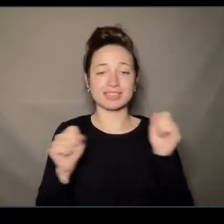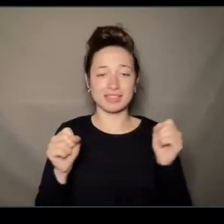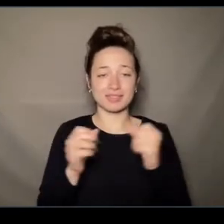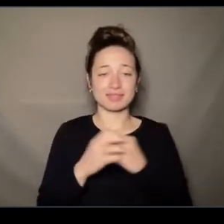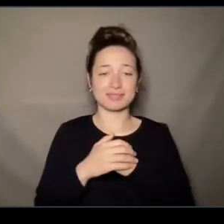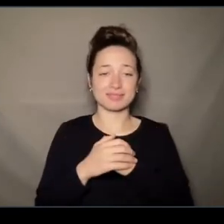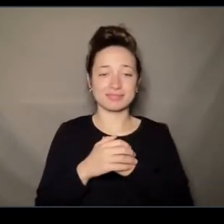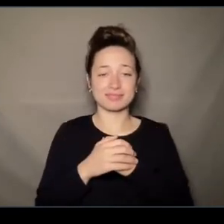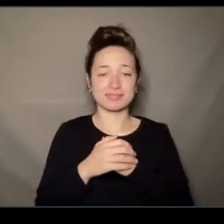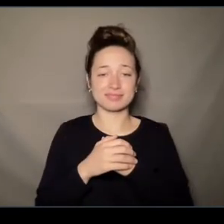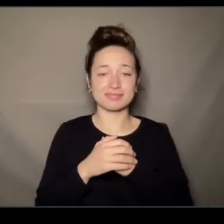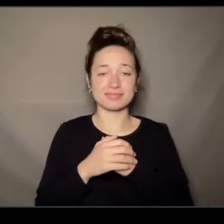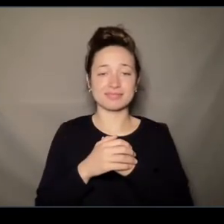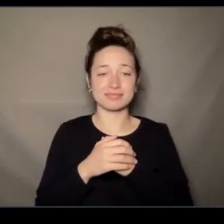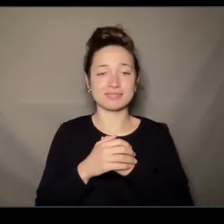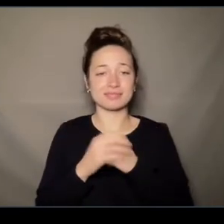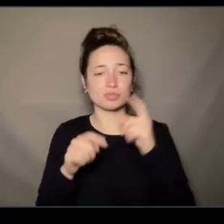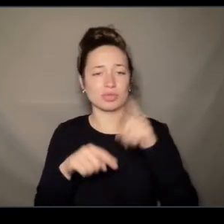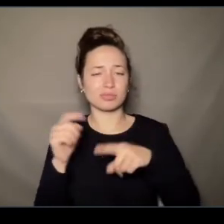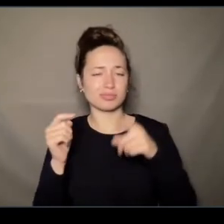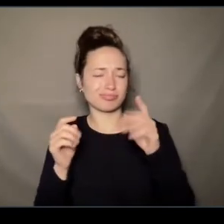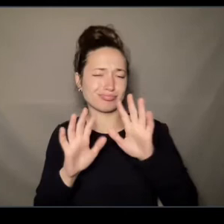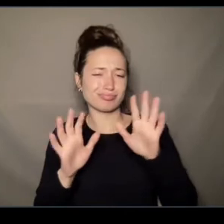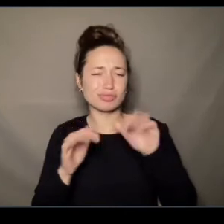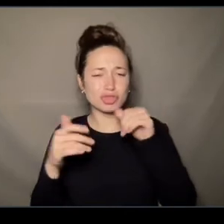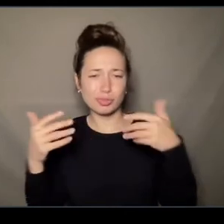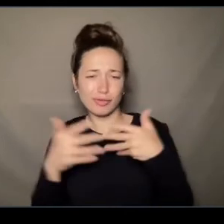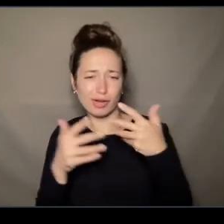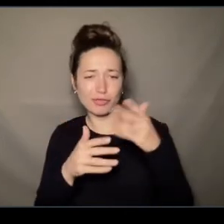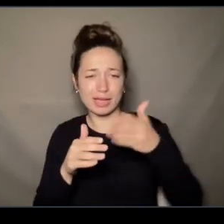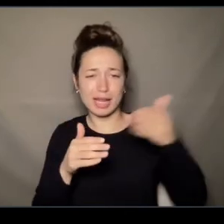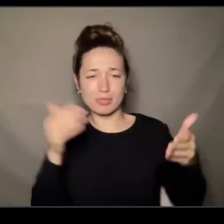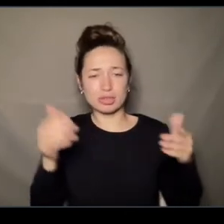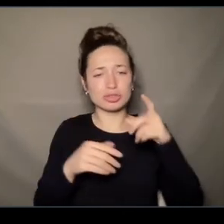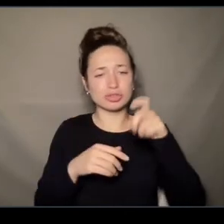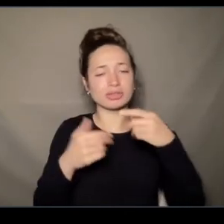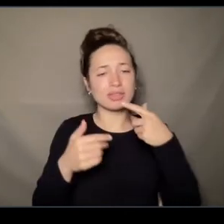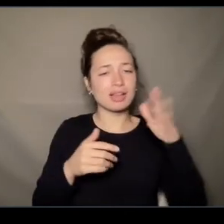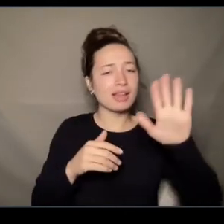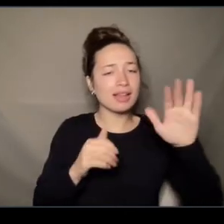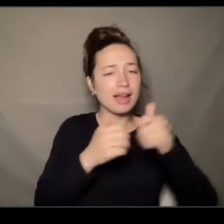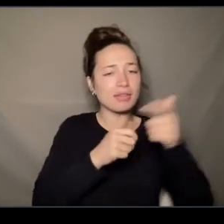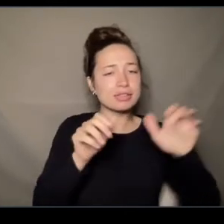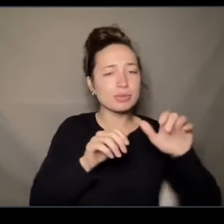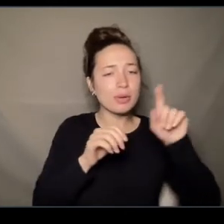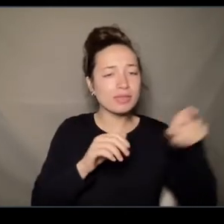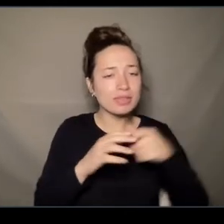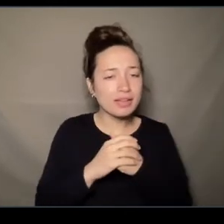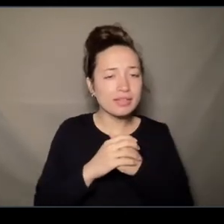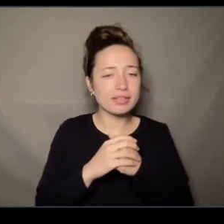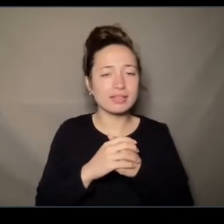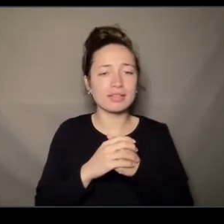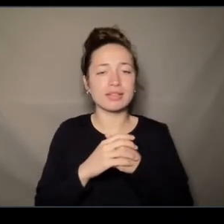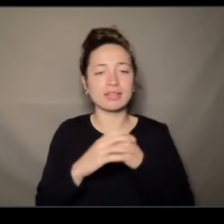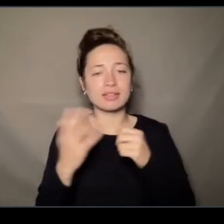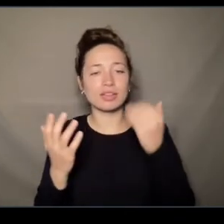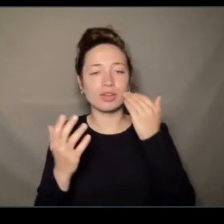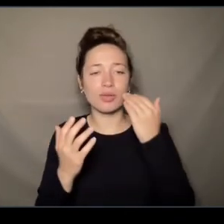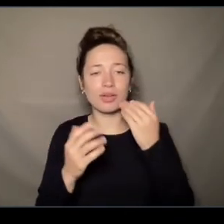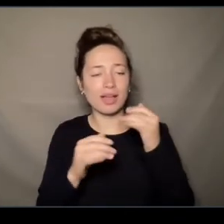safe. So you shouldn't be afraid of your neighbors. You should talk. No. Hey, how are you doing over there?